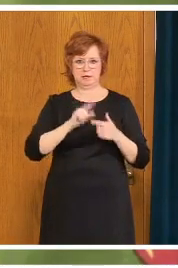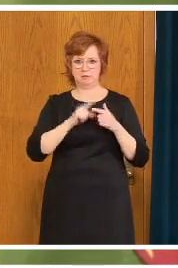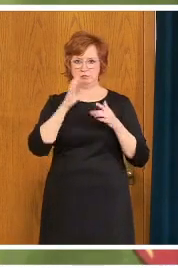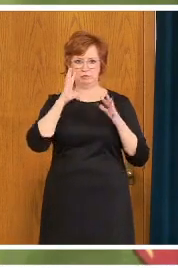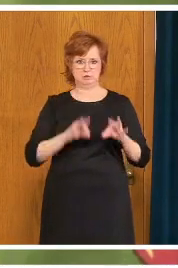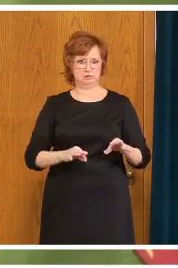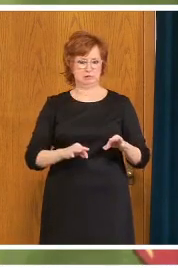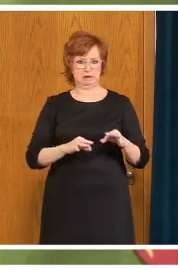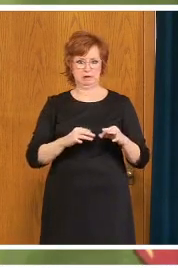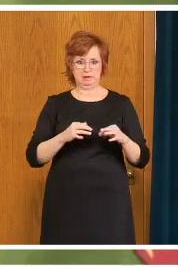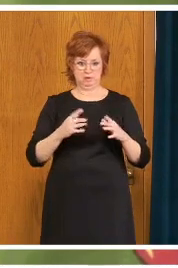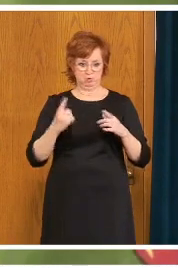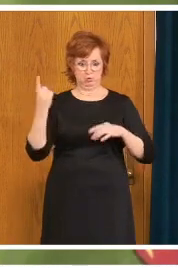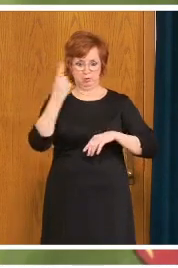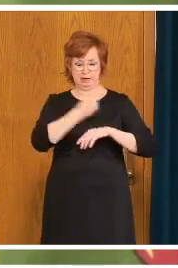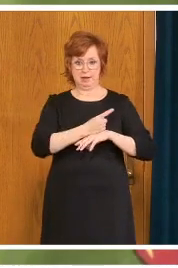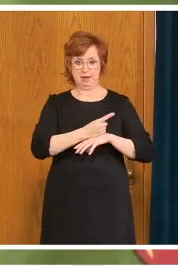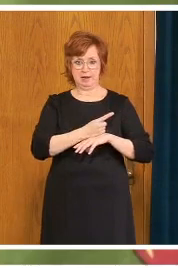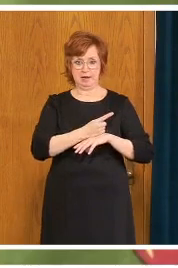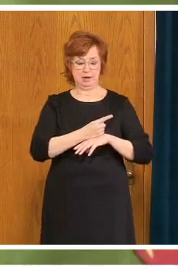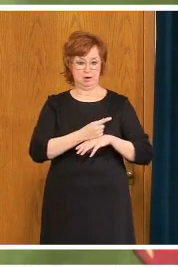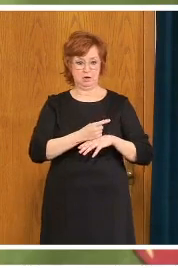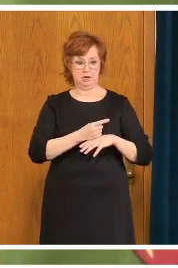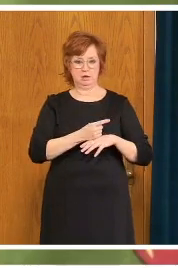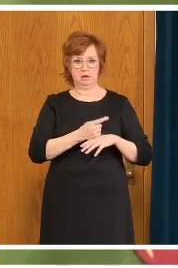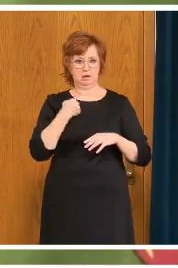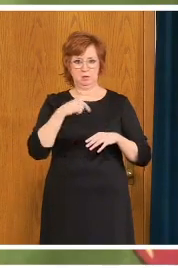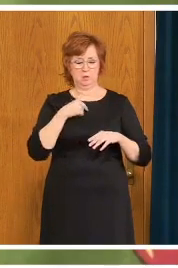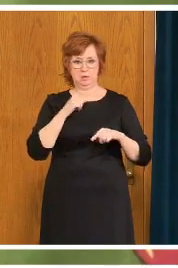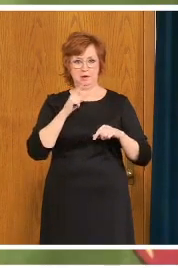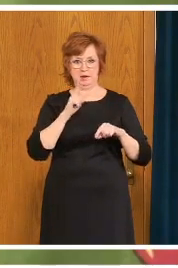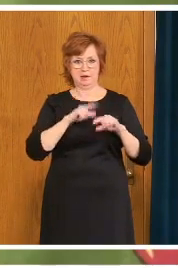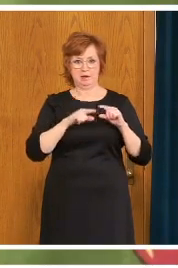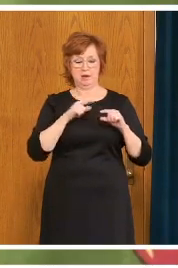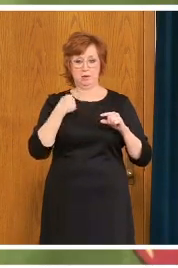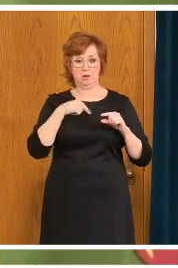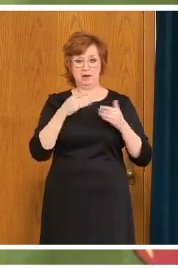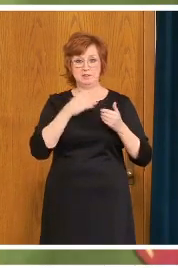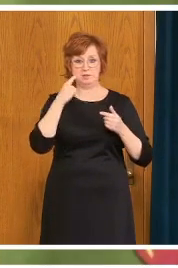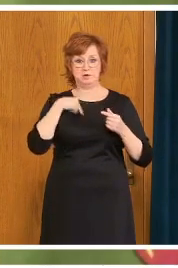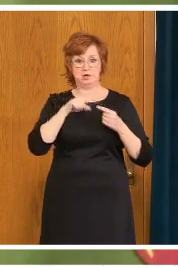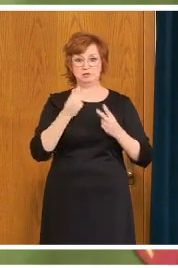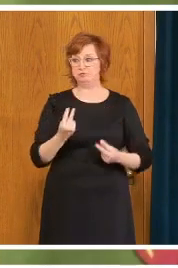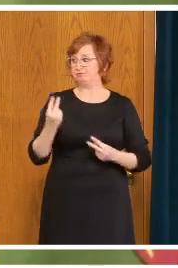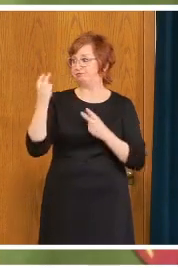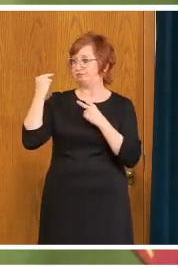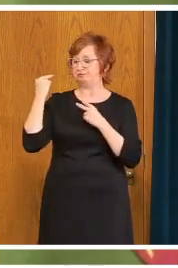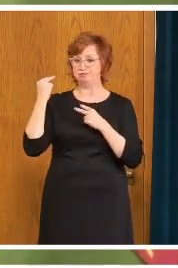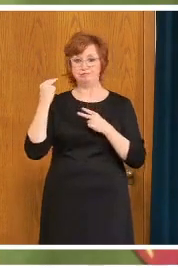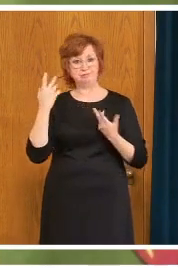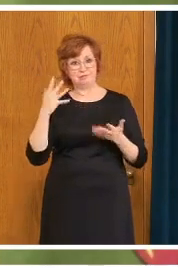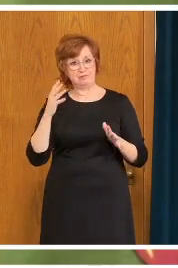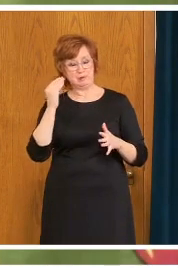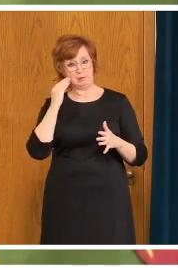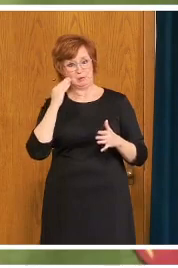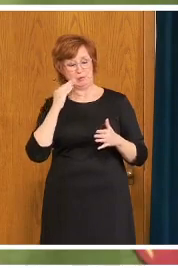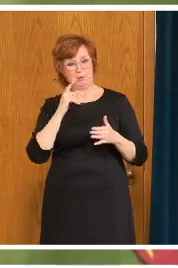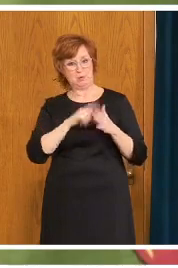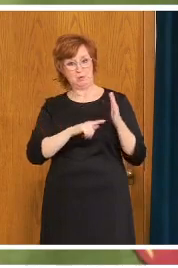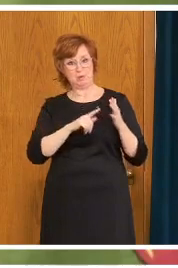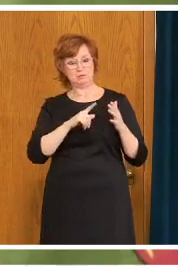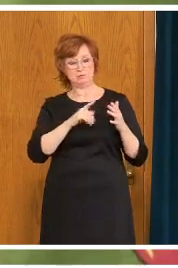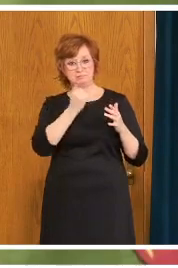look backwards and say, well, we could have done this or could have done that, but we have to make the very calculated decision at